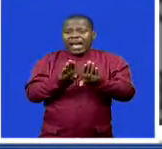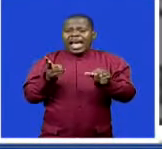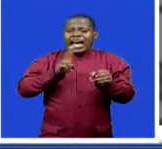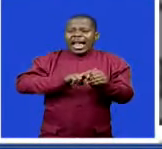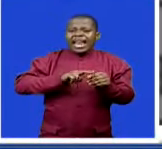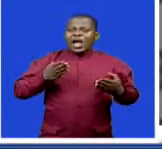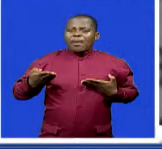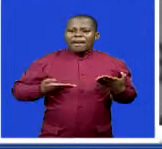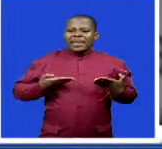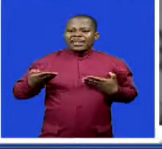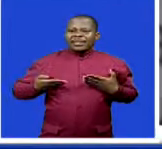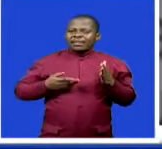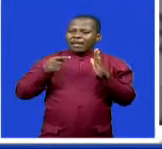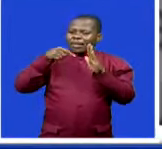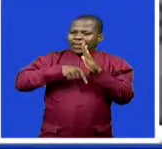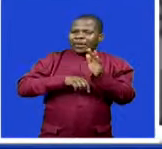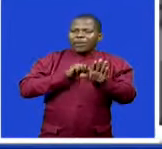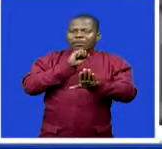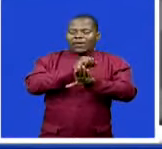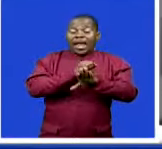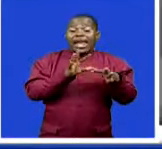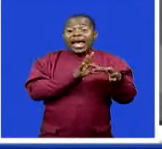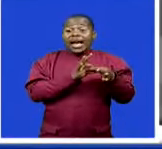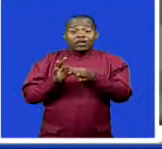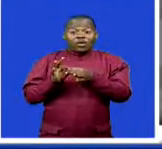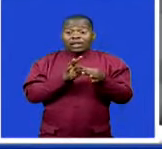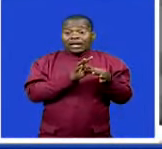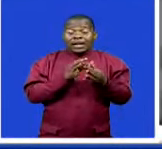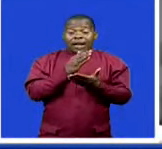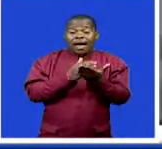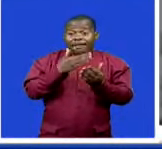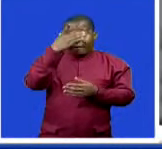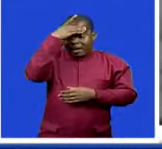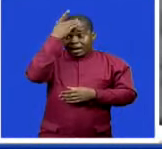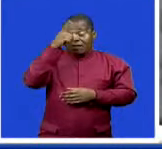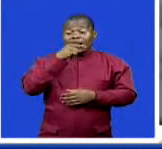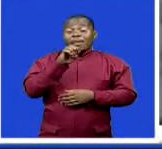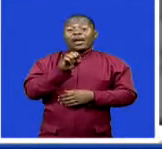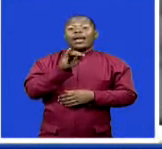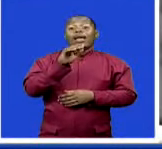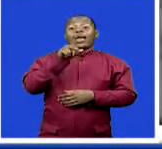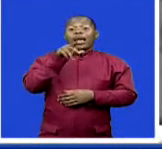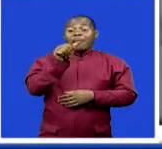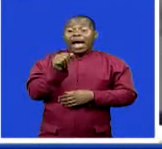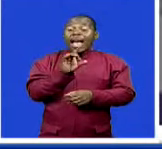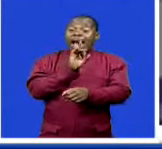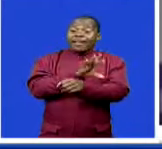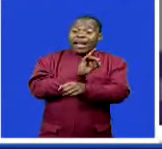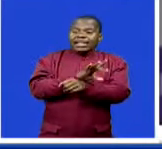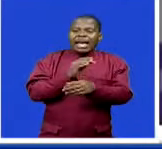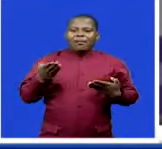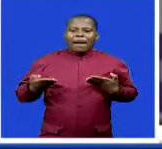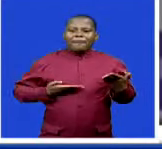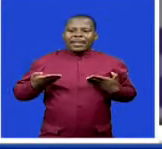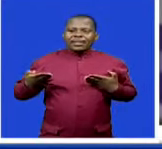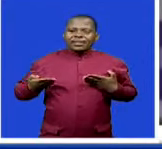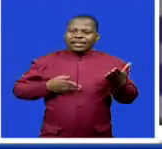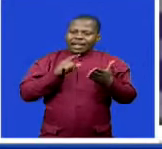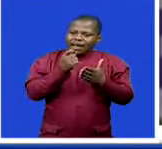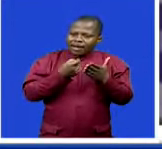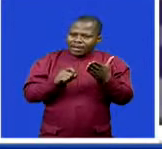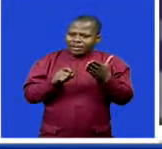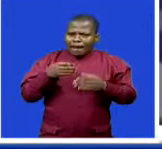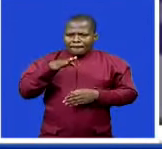low, the Eswatini Investment Promotion Authority has encouraged business owners to register their companies for